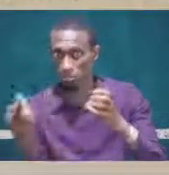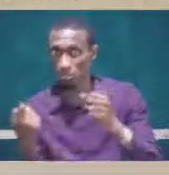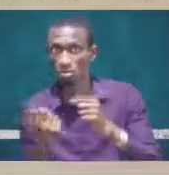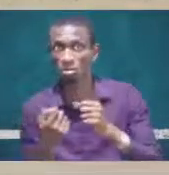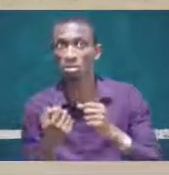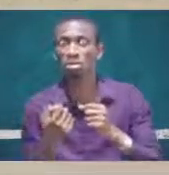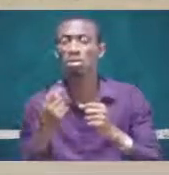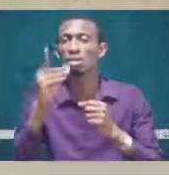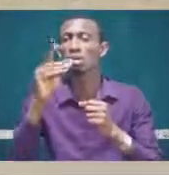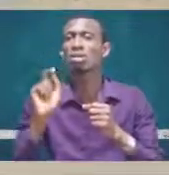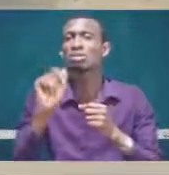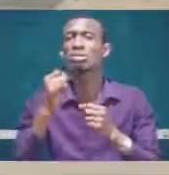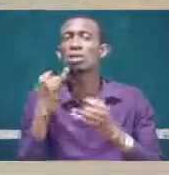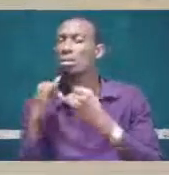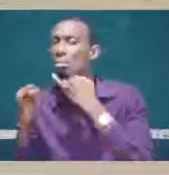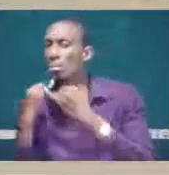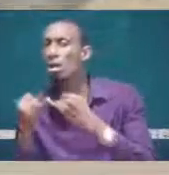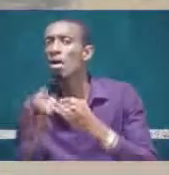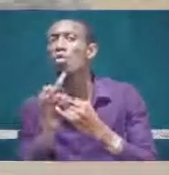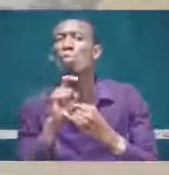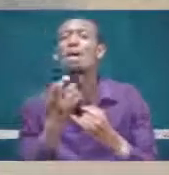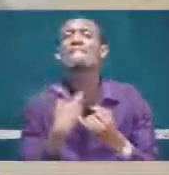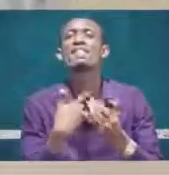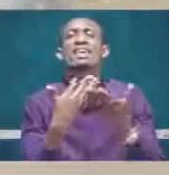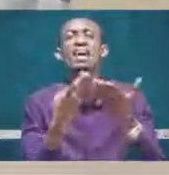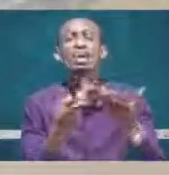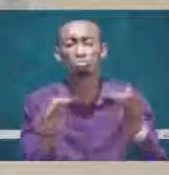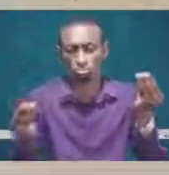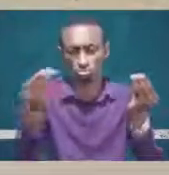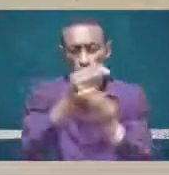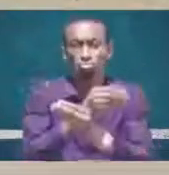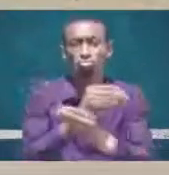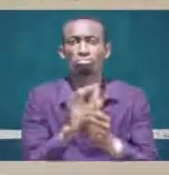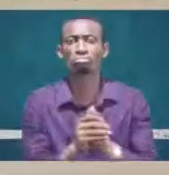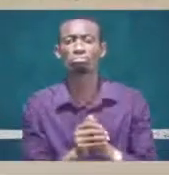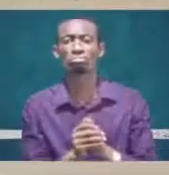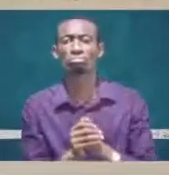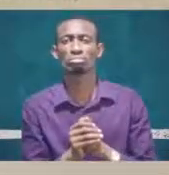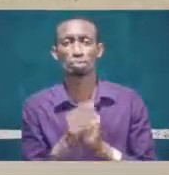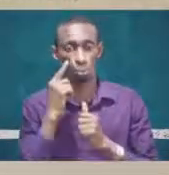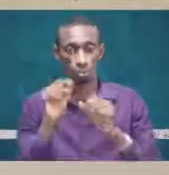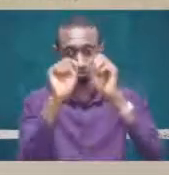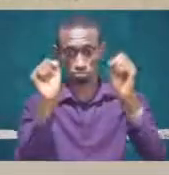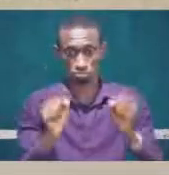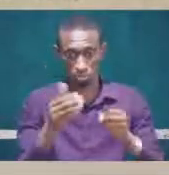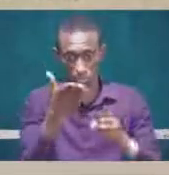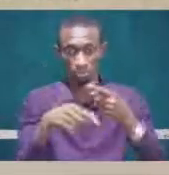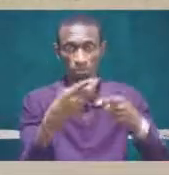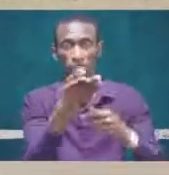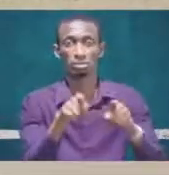be able to pick an amino acid, add it onto the chain of the proteins, and then we have our structures coming up.